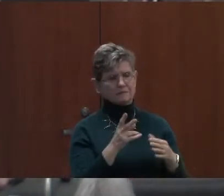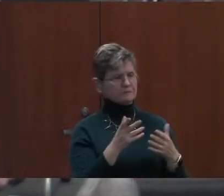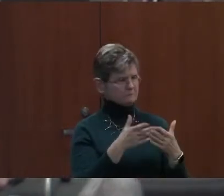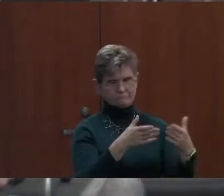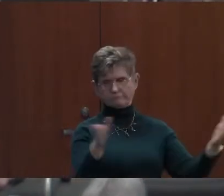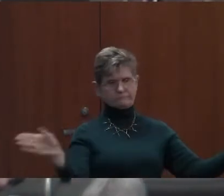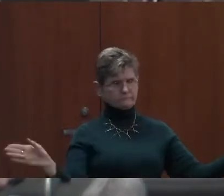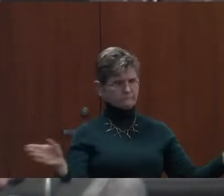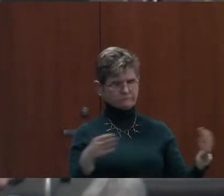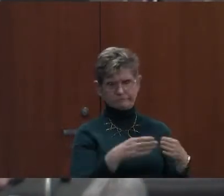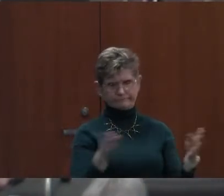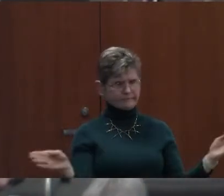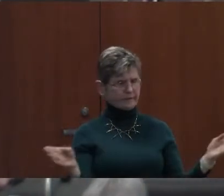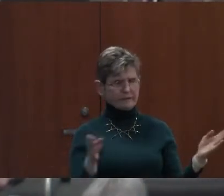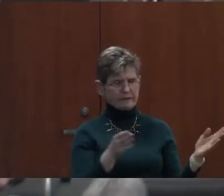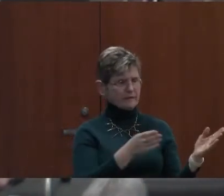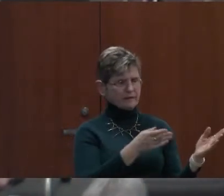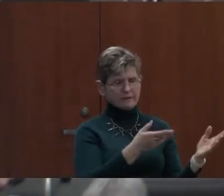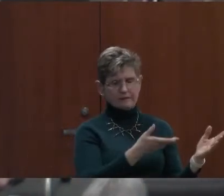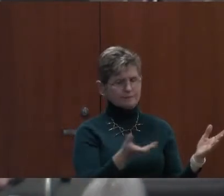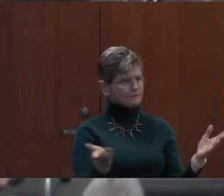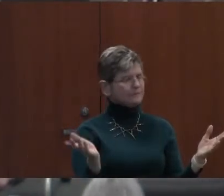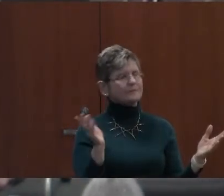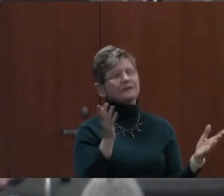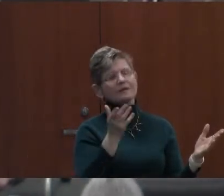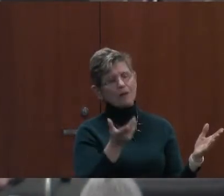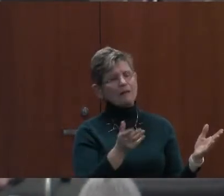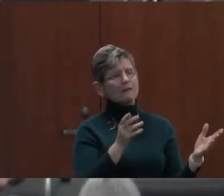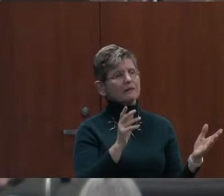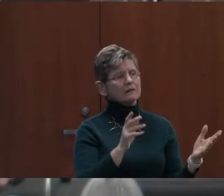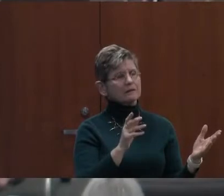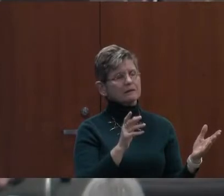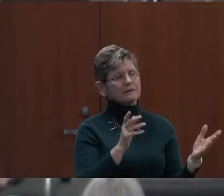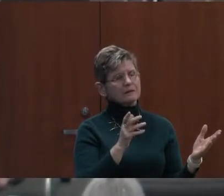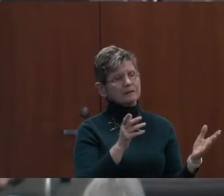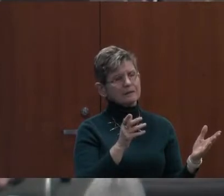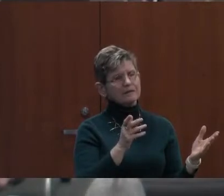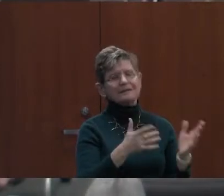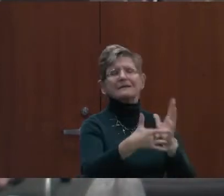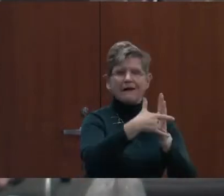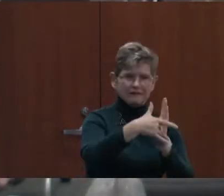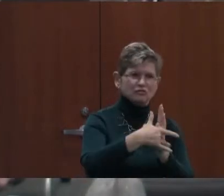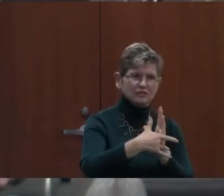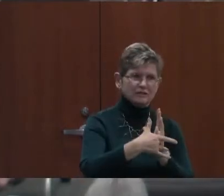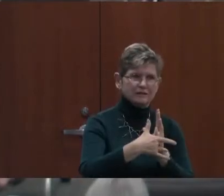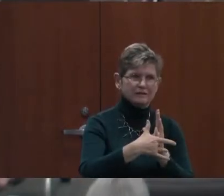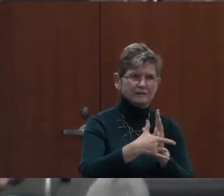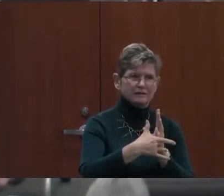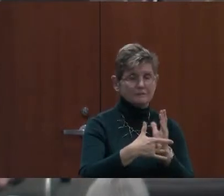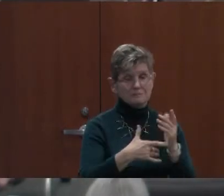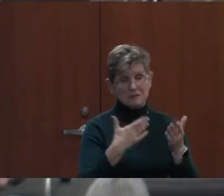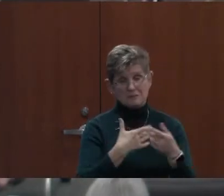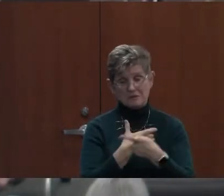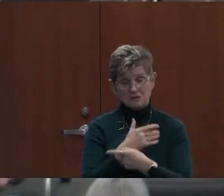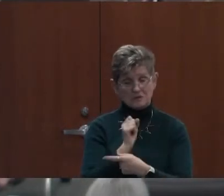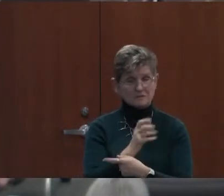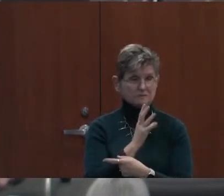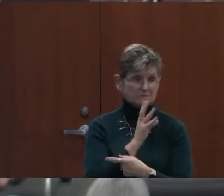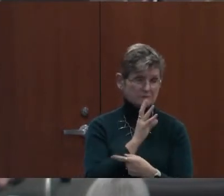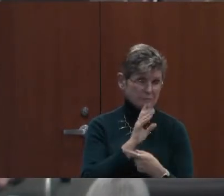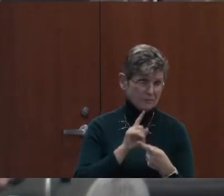board, and it's been, technology you might be able to speak to,